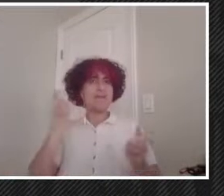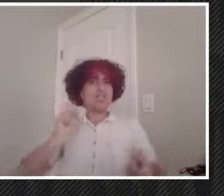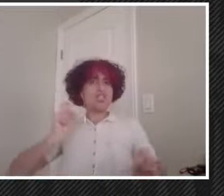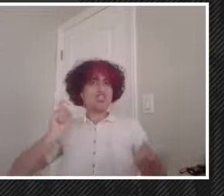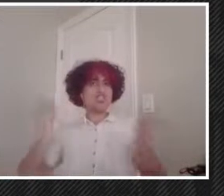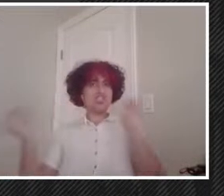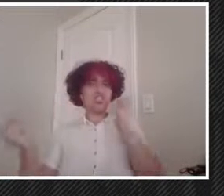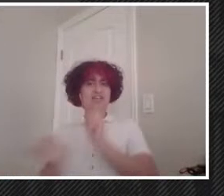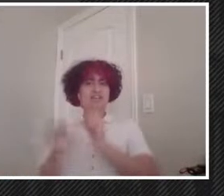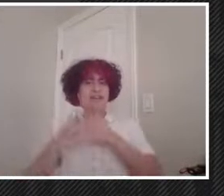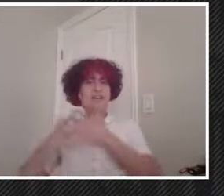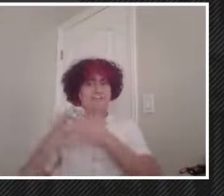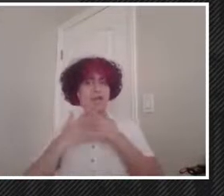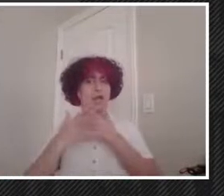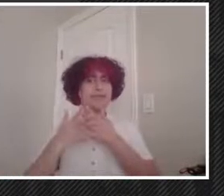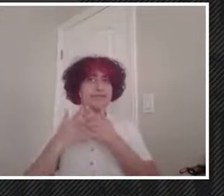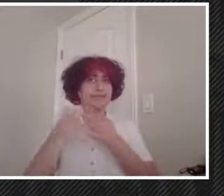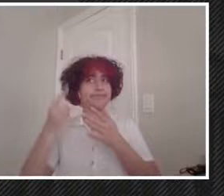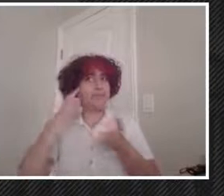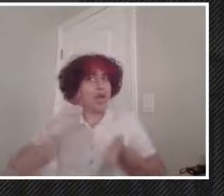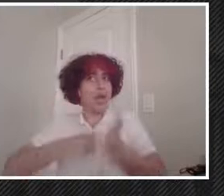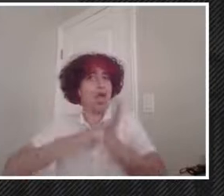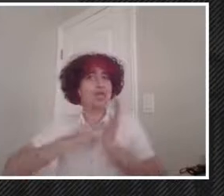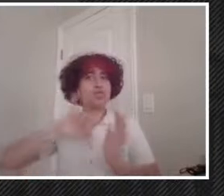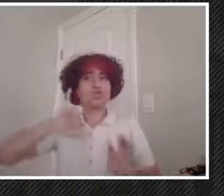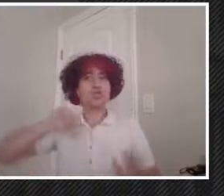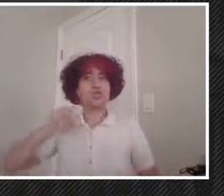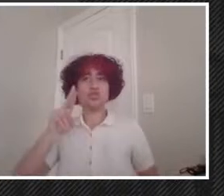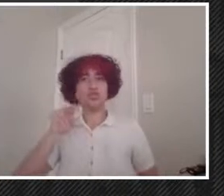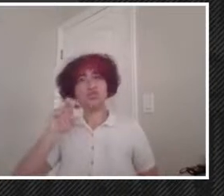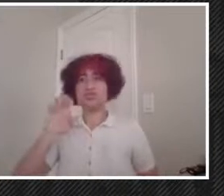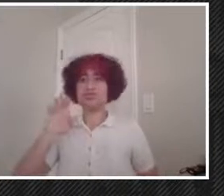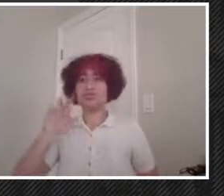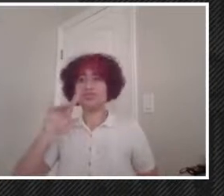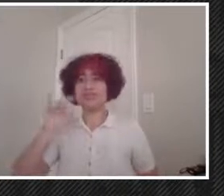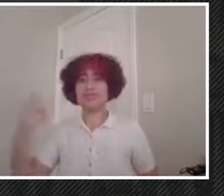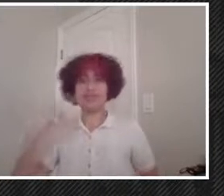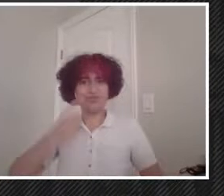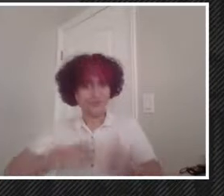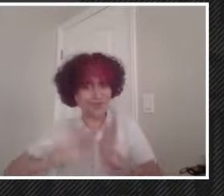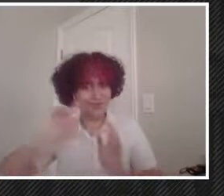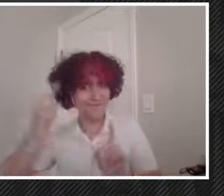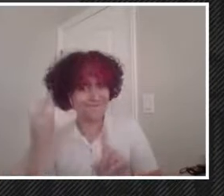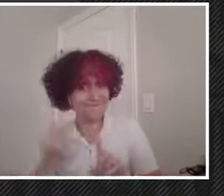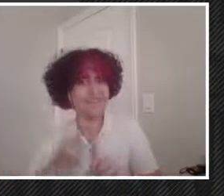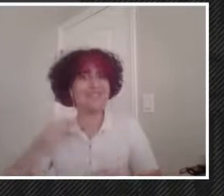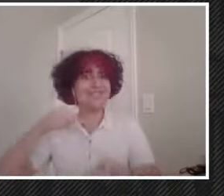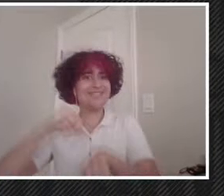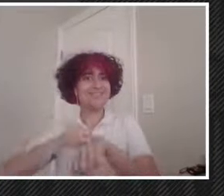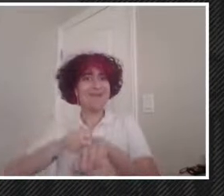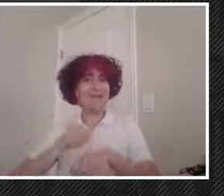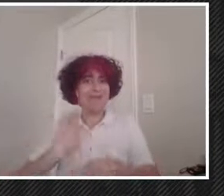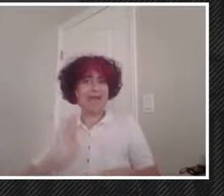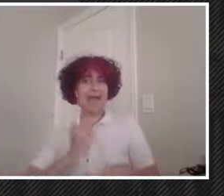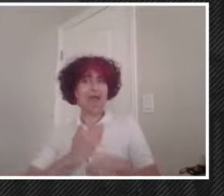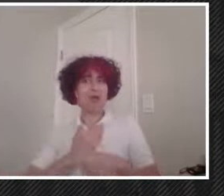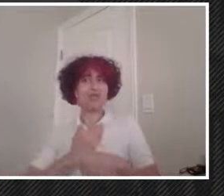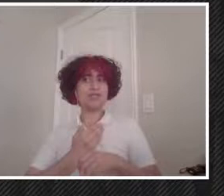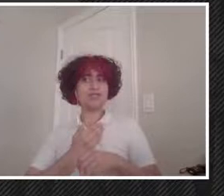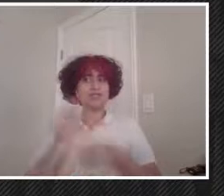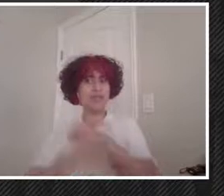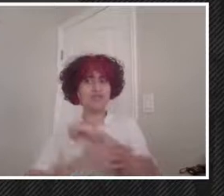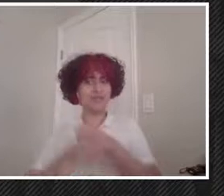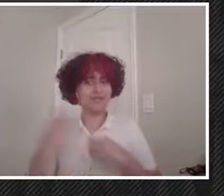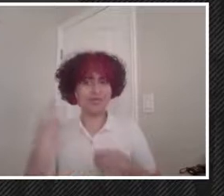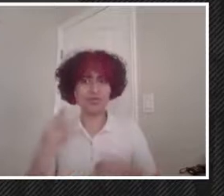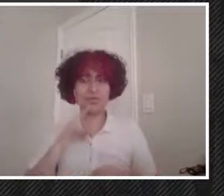consciousness. Juneteenth was recognized for the first time in our nation's history, which is shocking and unbelievable.